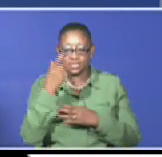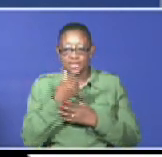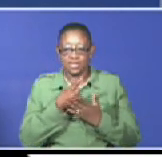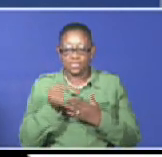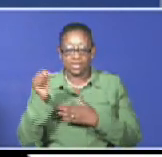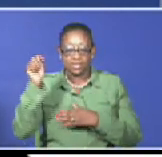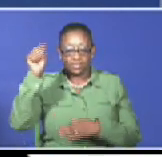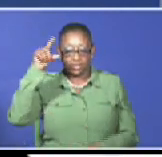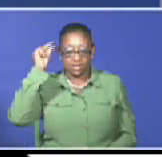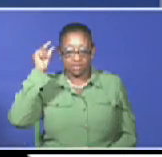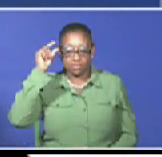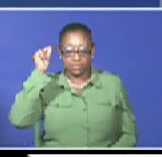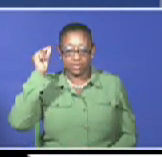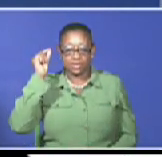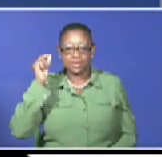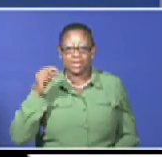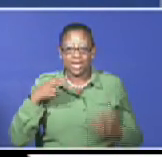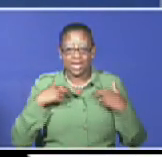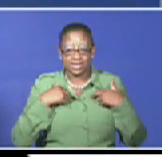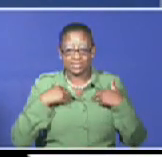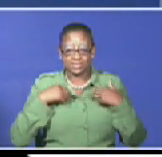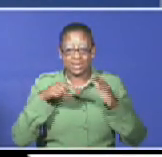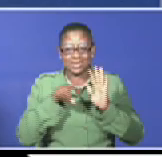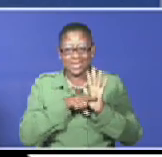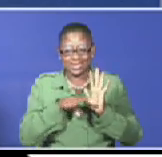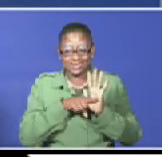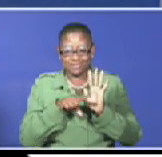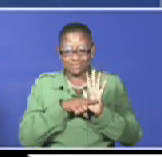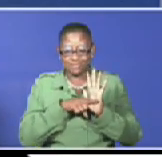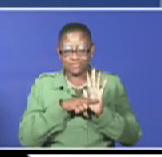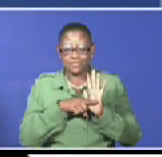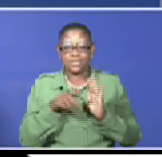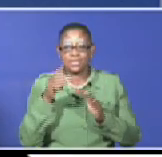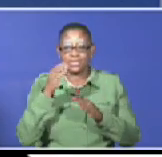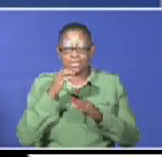corruption has a negative effect on the country and that he is seeking to root it out.